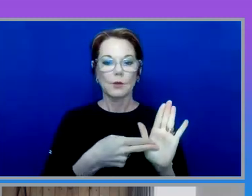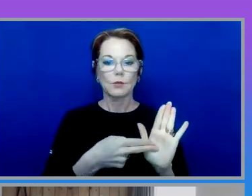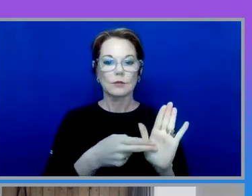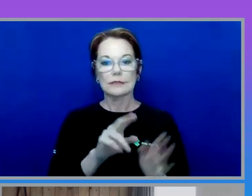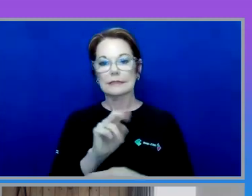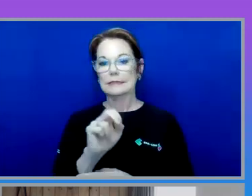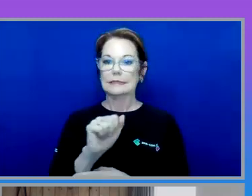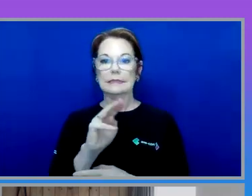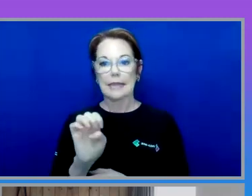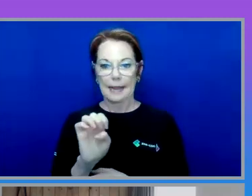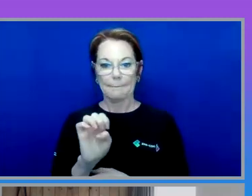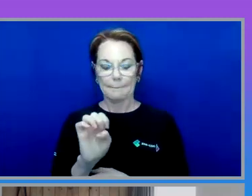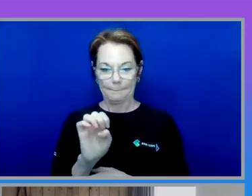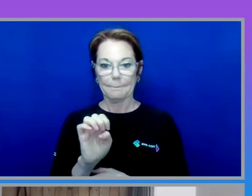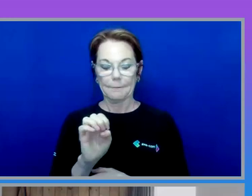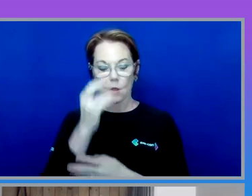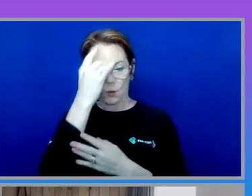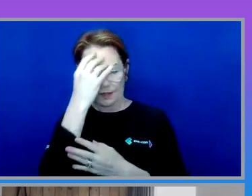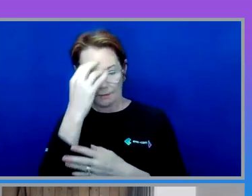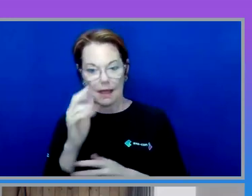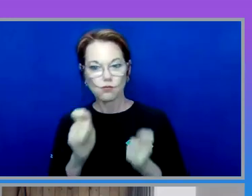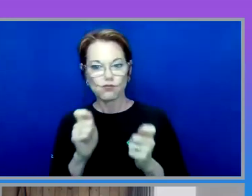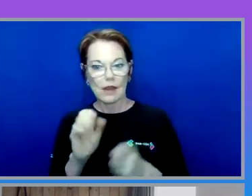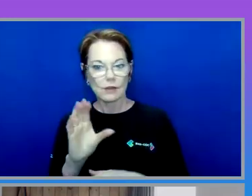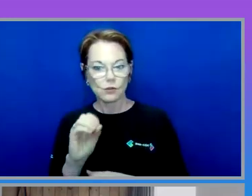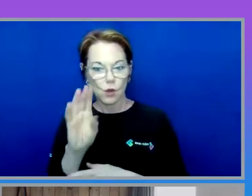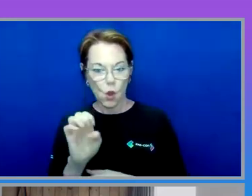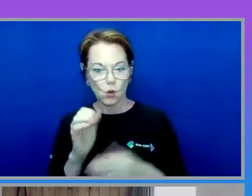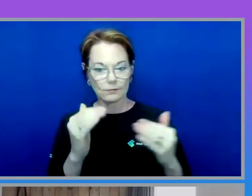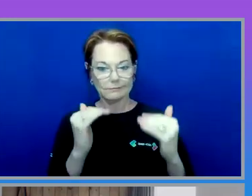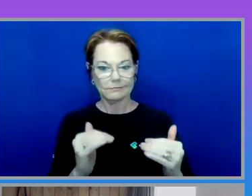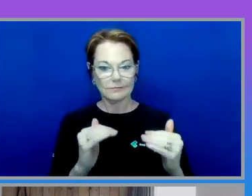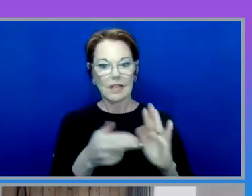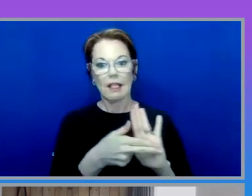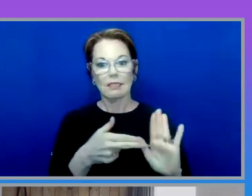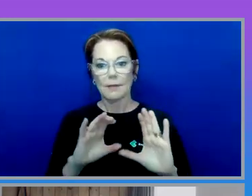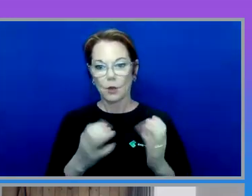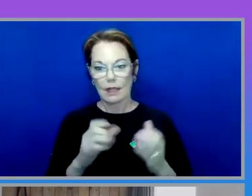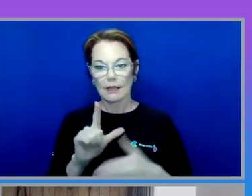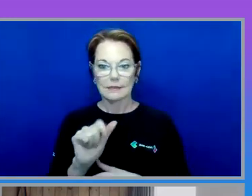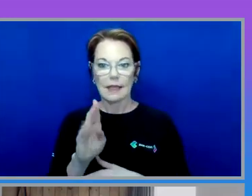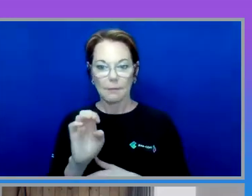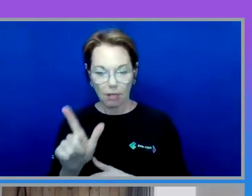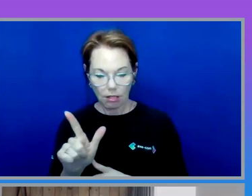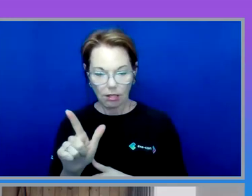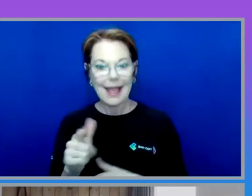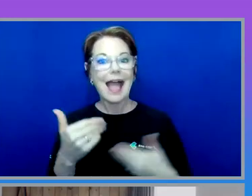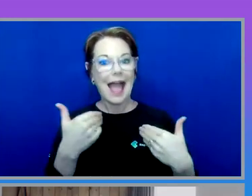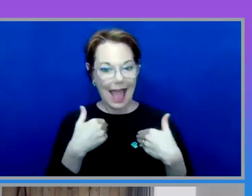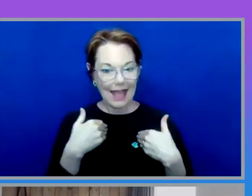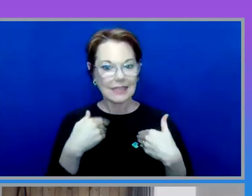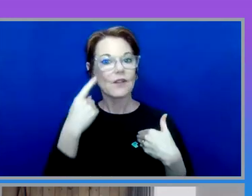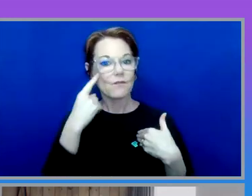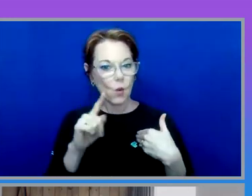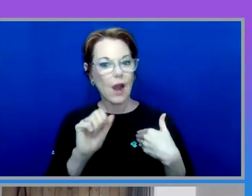it. Again, thinking about the rendered code, we have the label class of label, and it does have a for